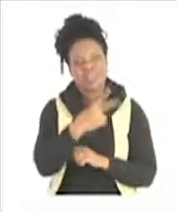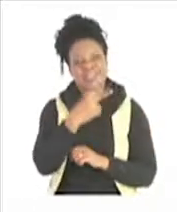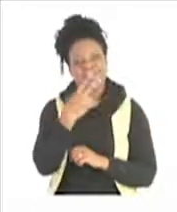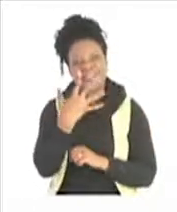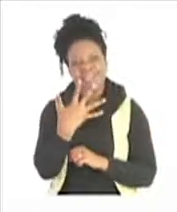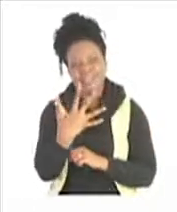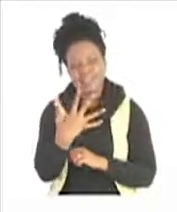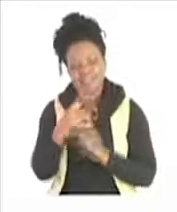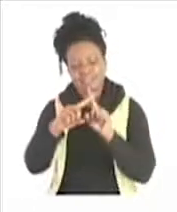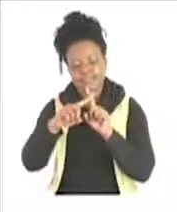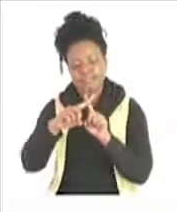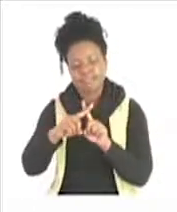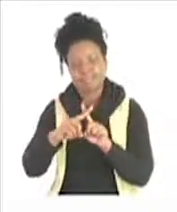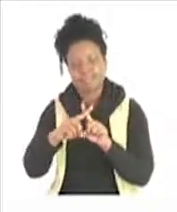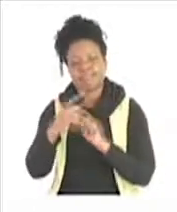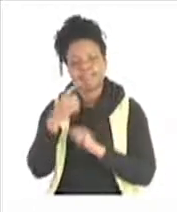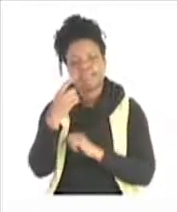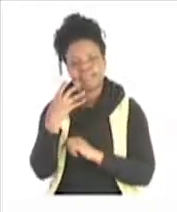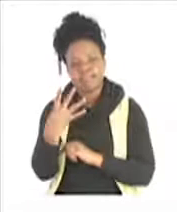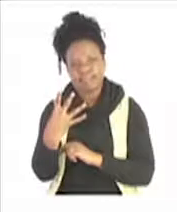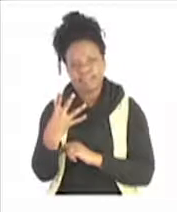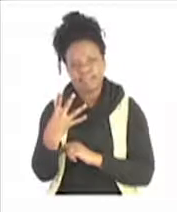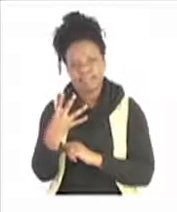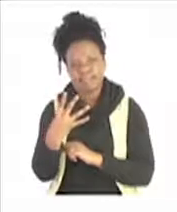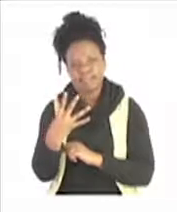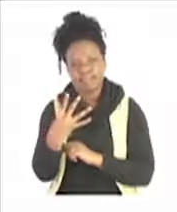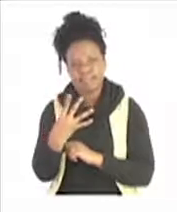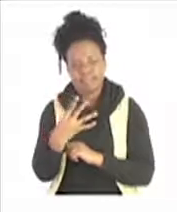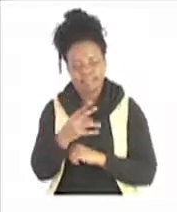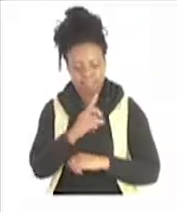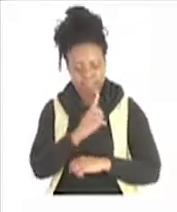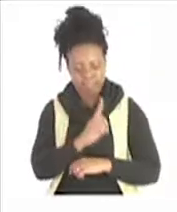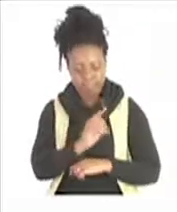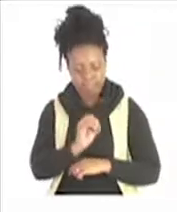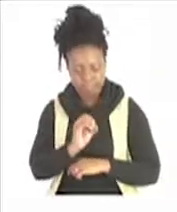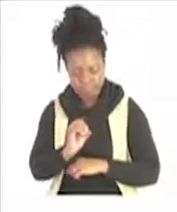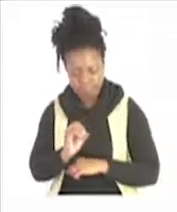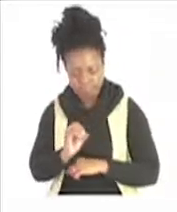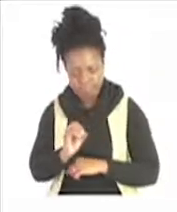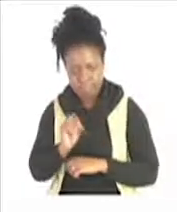25 times 4 equals 100